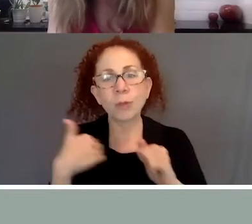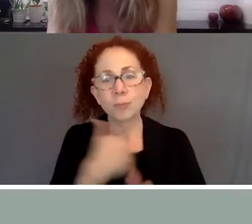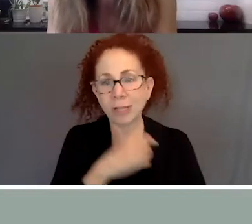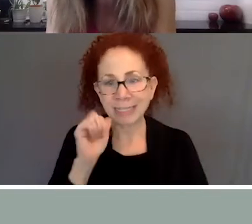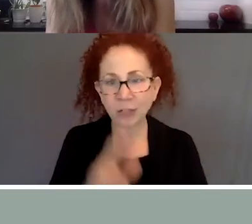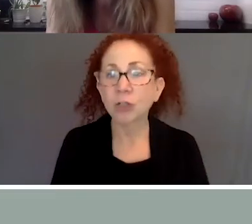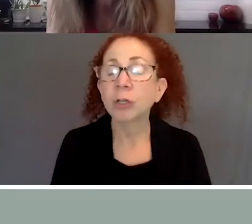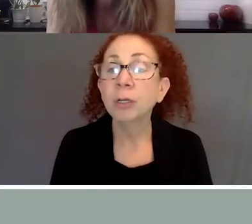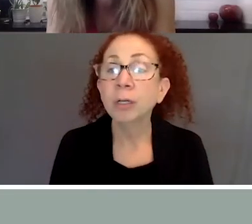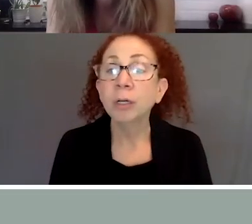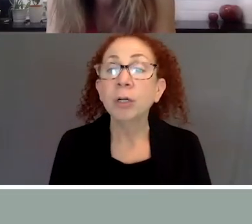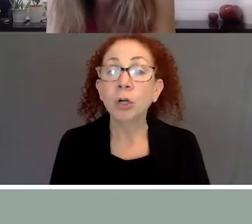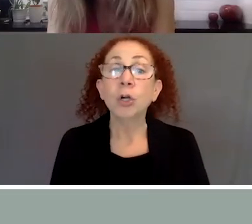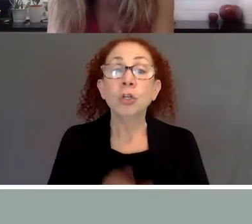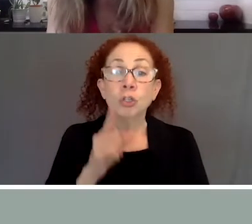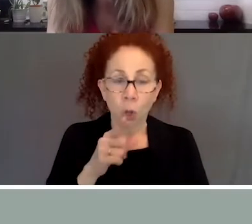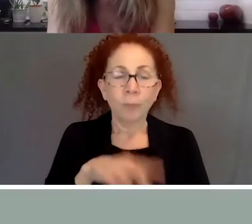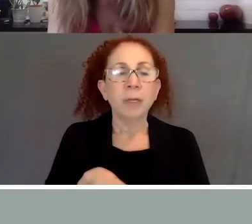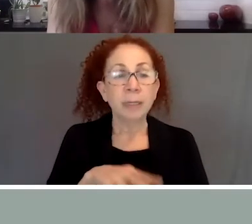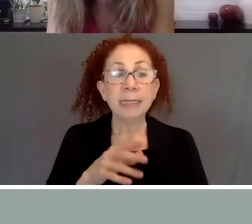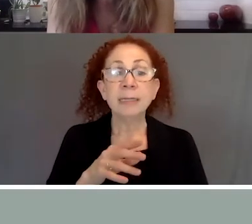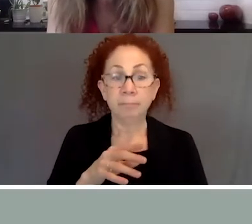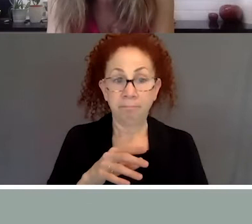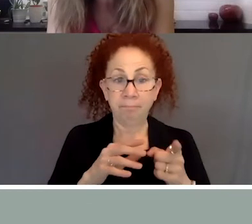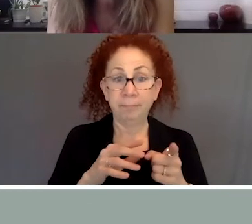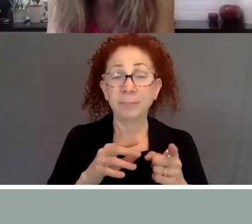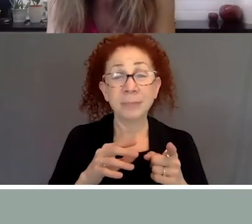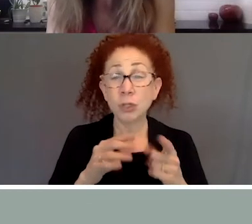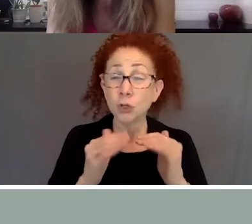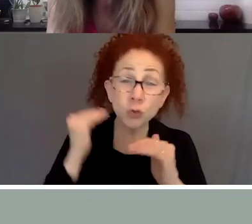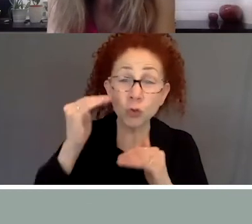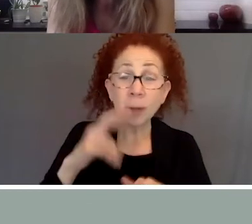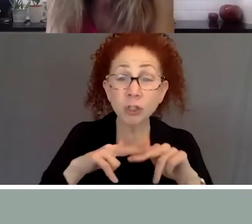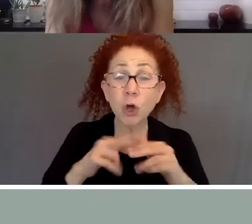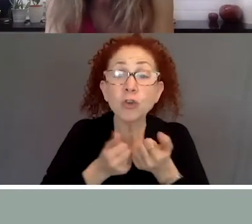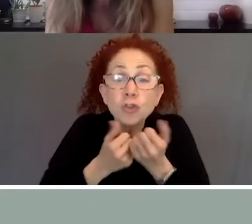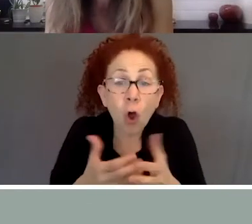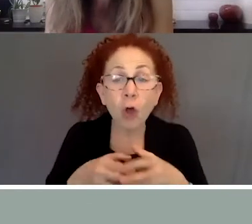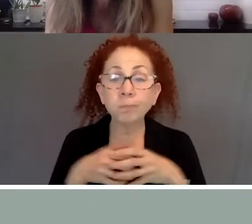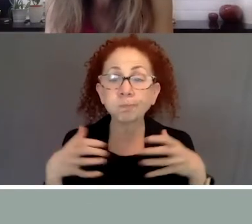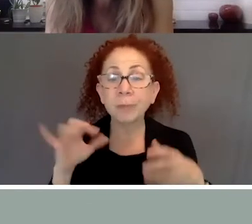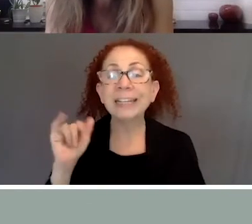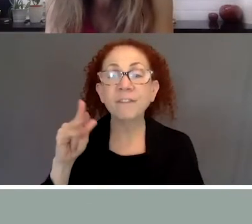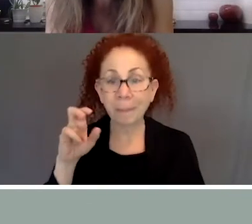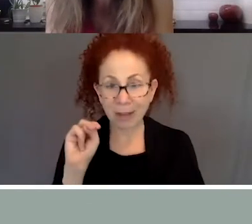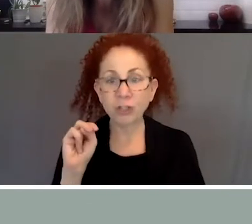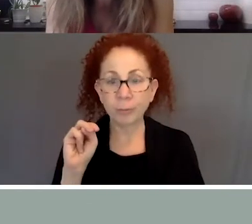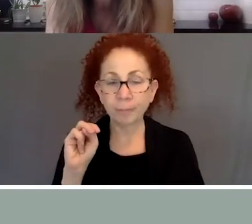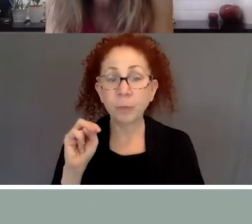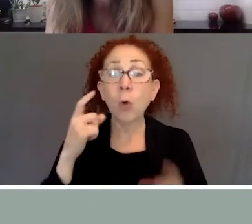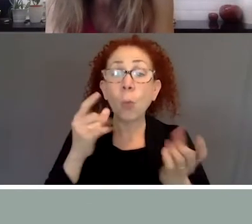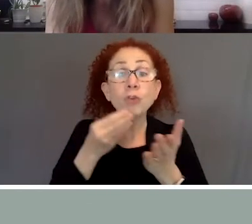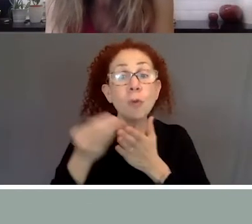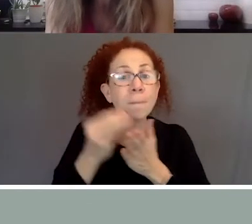cancer. So excess salt can promote inflammation in the body. So when you're buying a